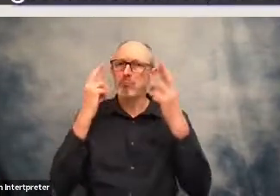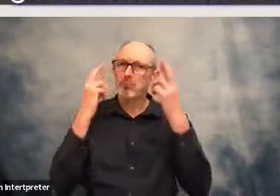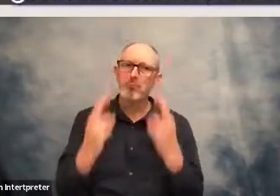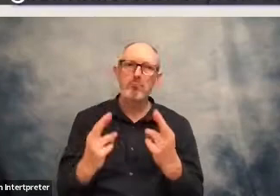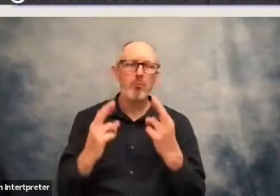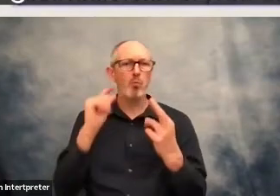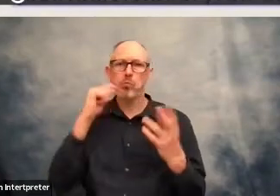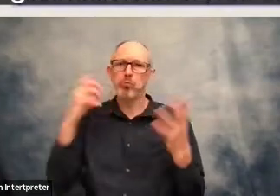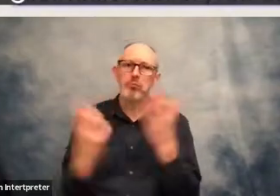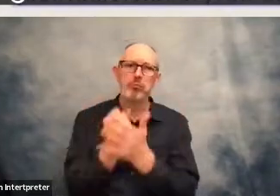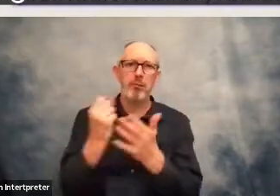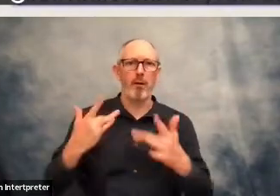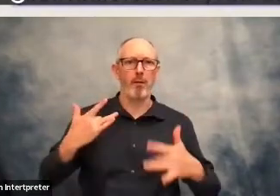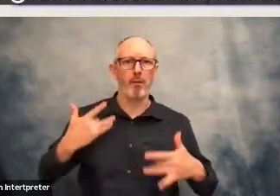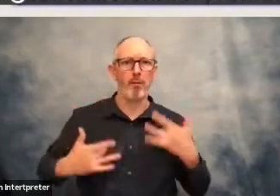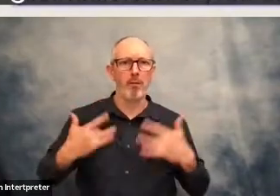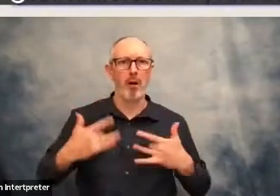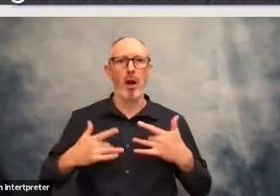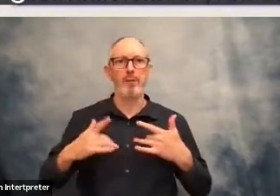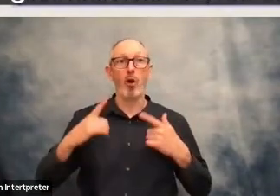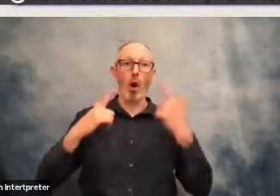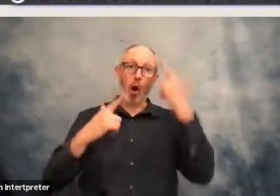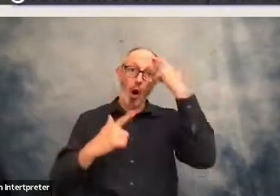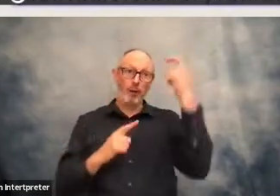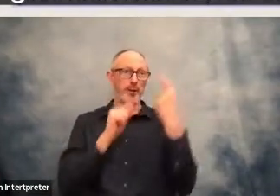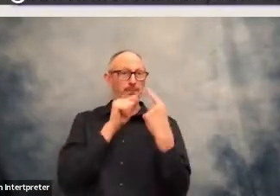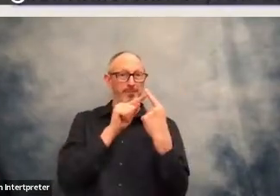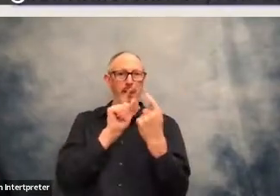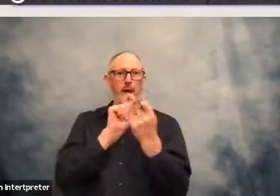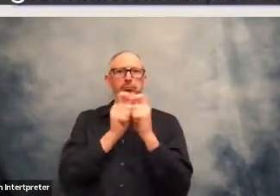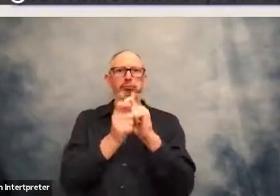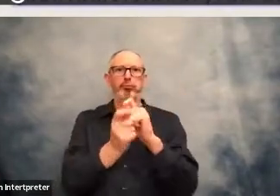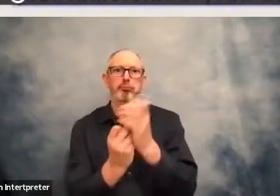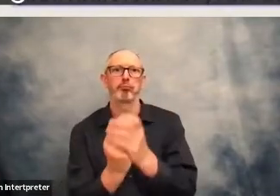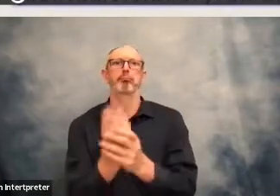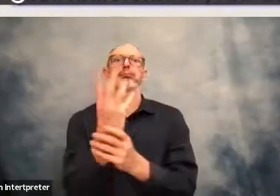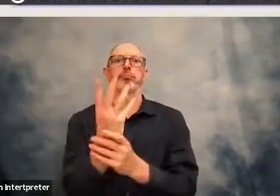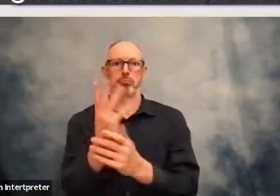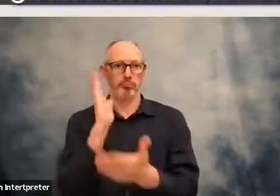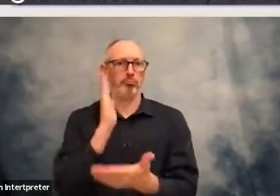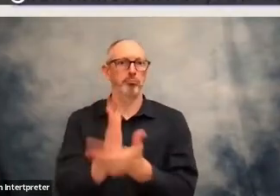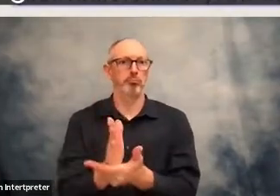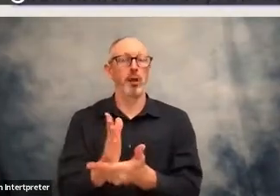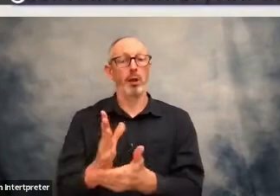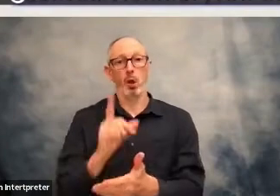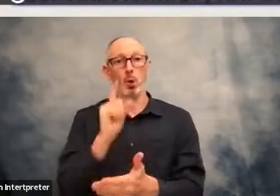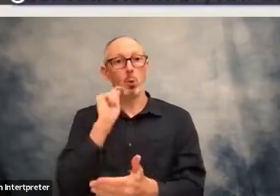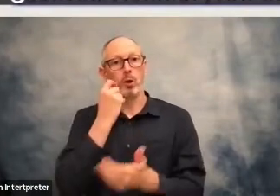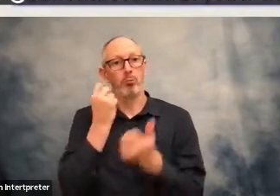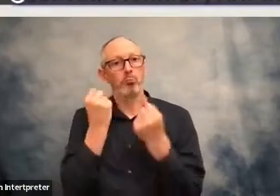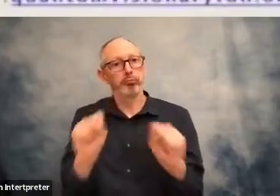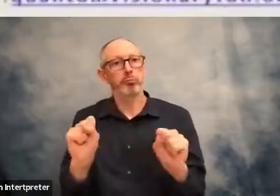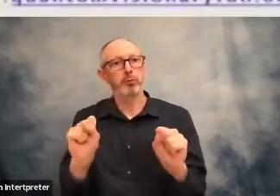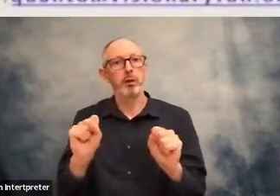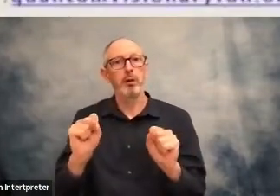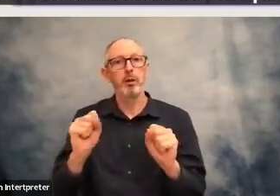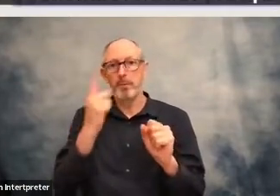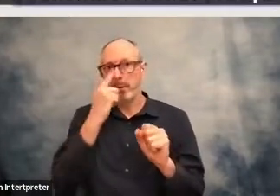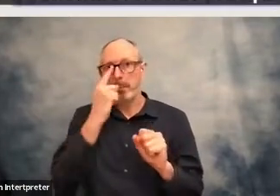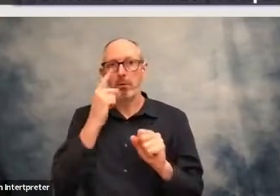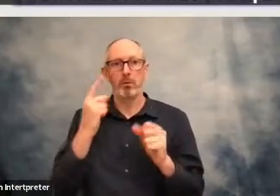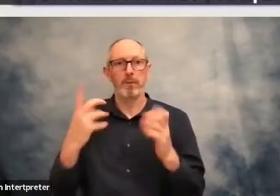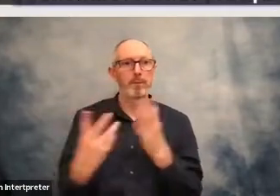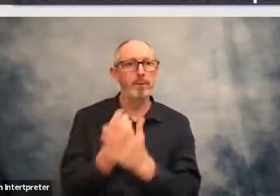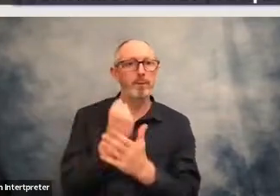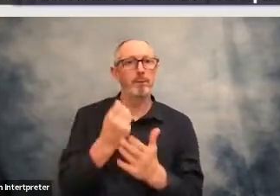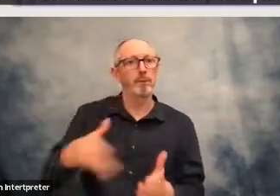from a concept to a reality. Together, we can create safer homes and stronger communities for the people of